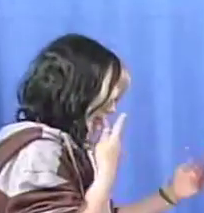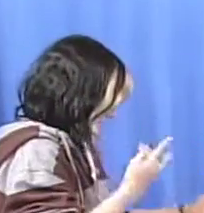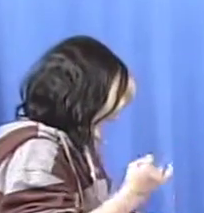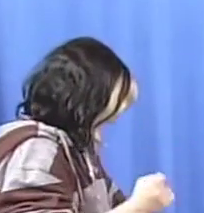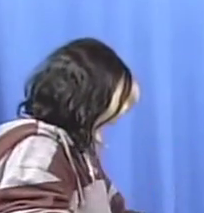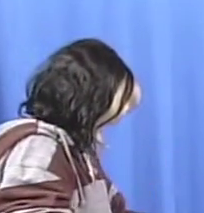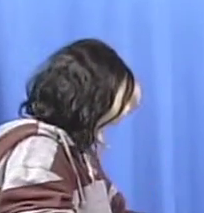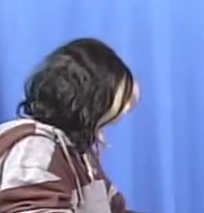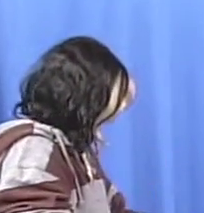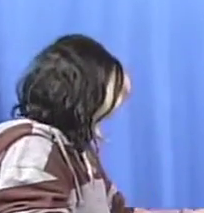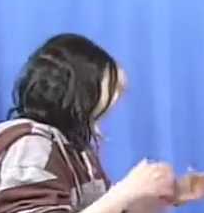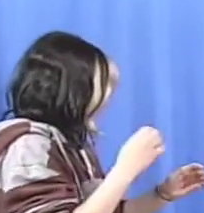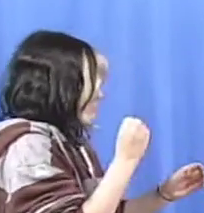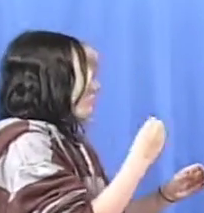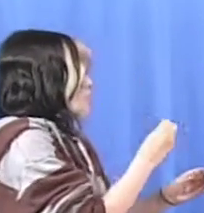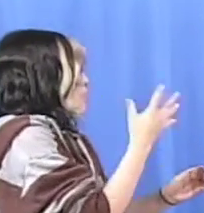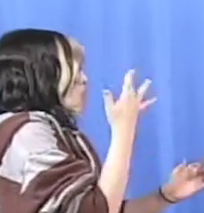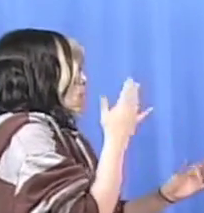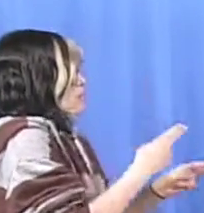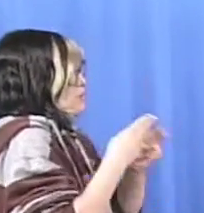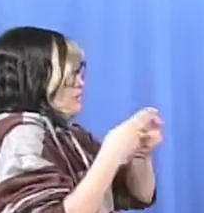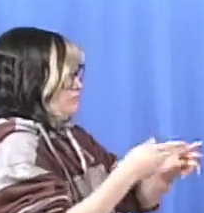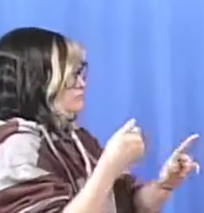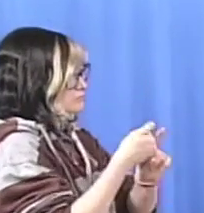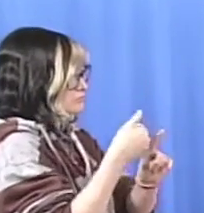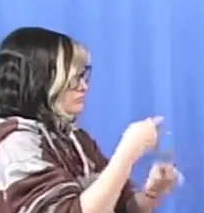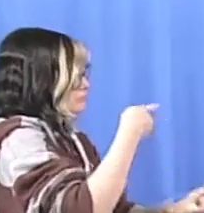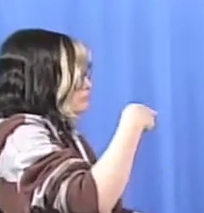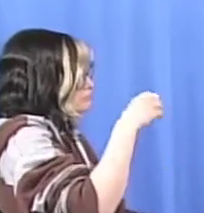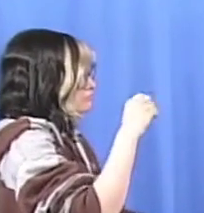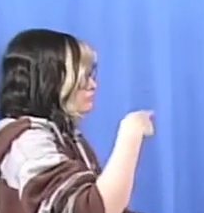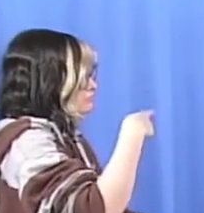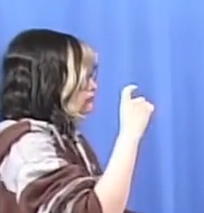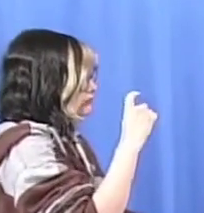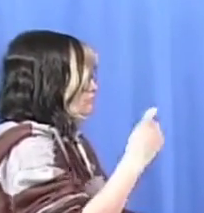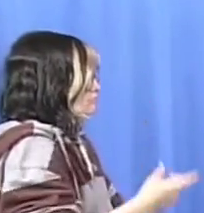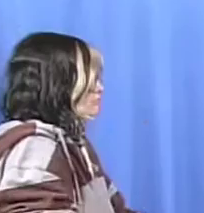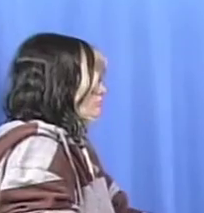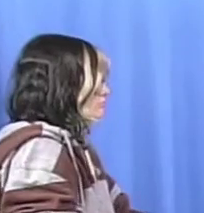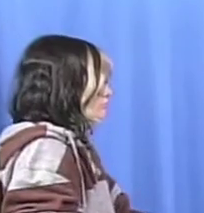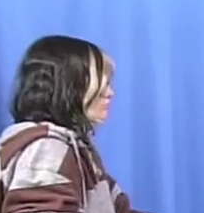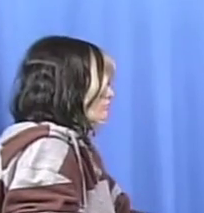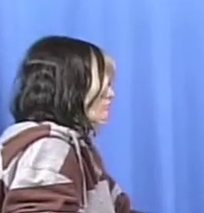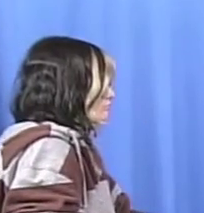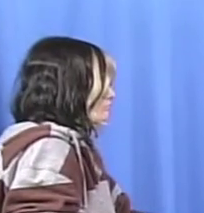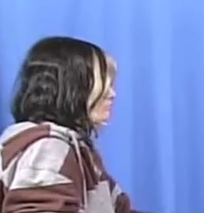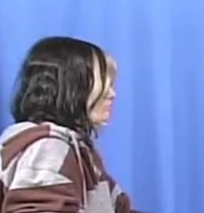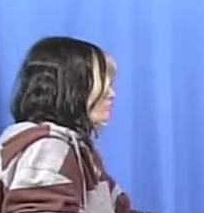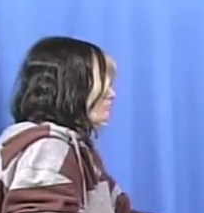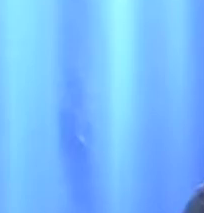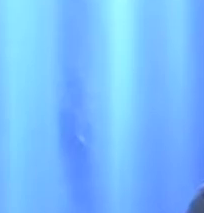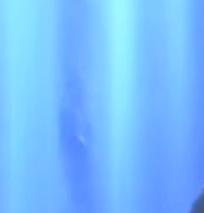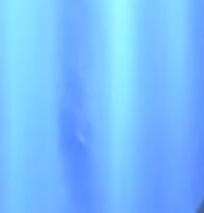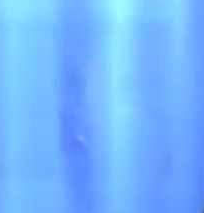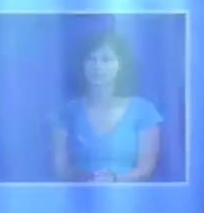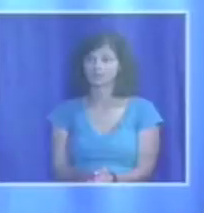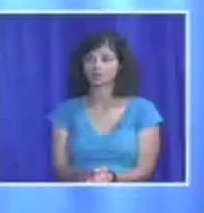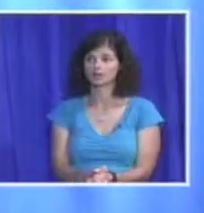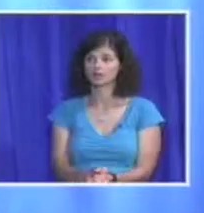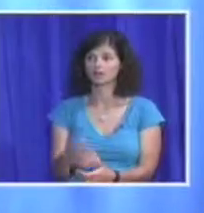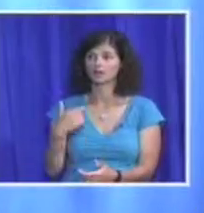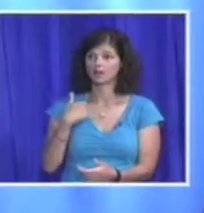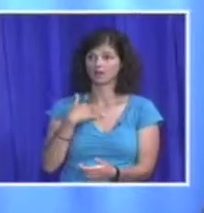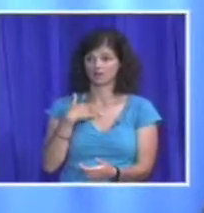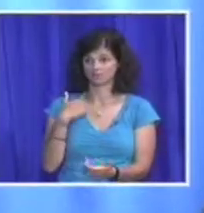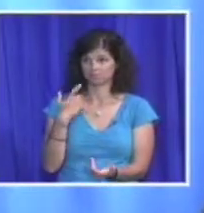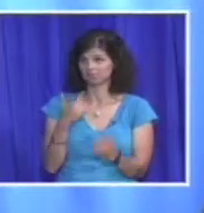I can't wait to see it. Perfect. Um, why do you call your art pop X? Um, so I'm